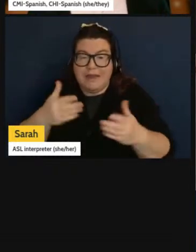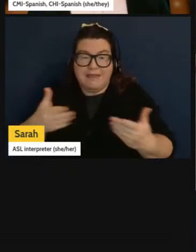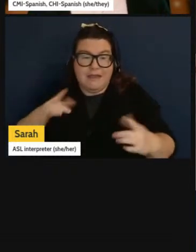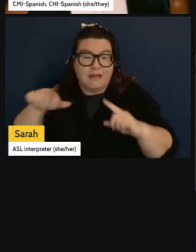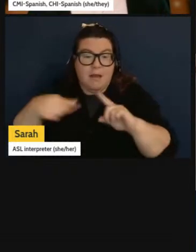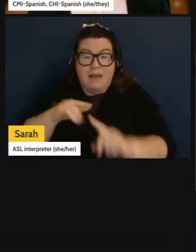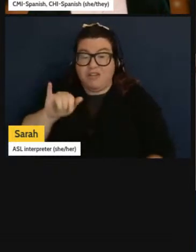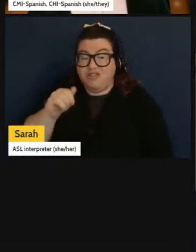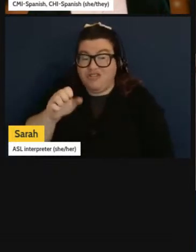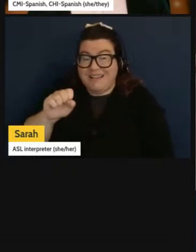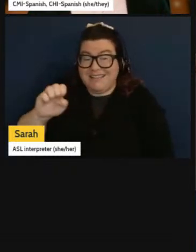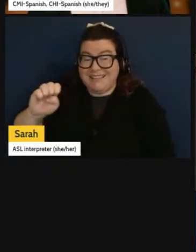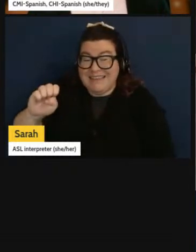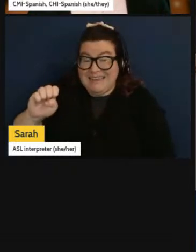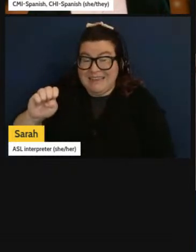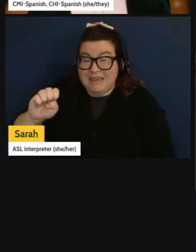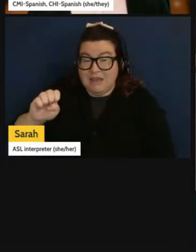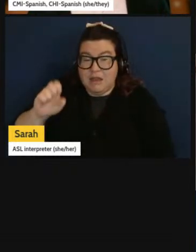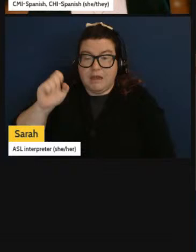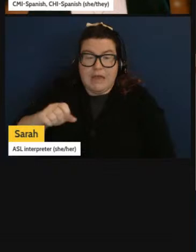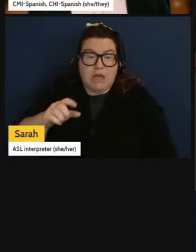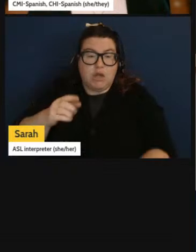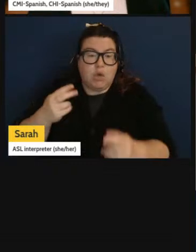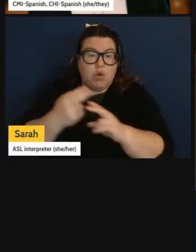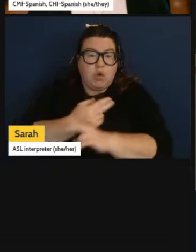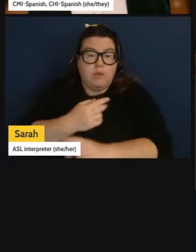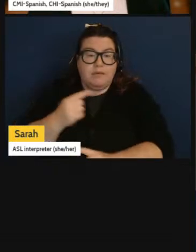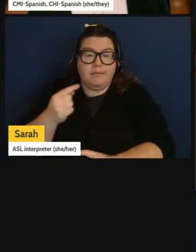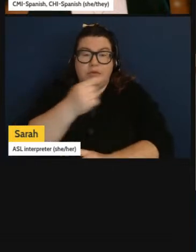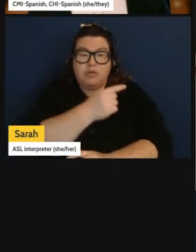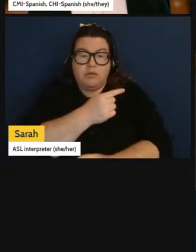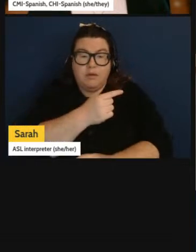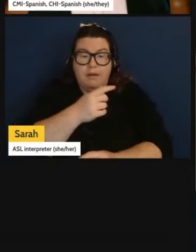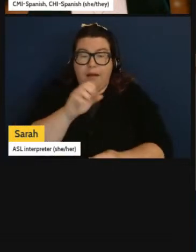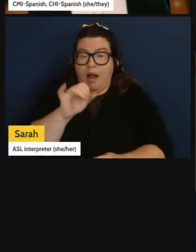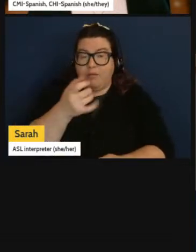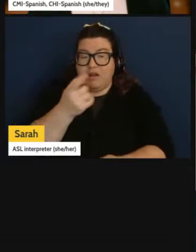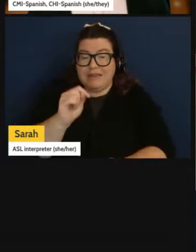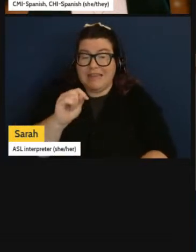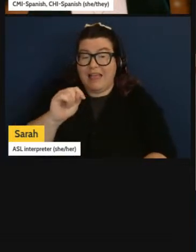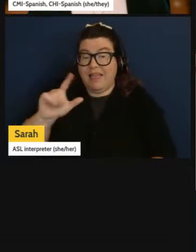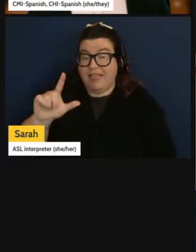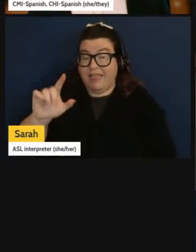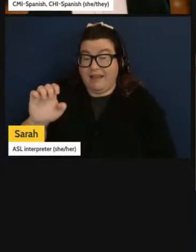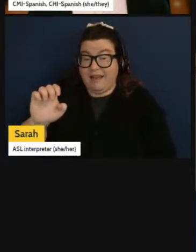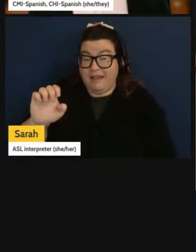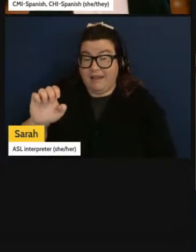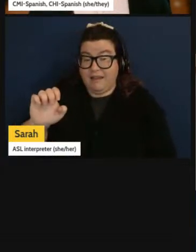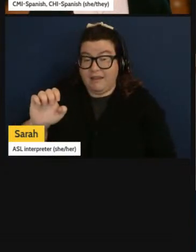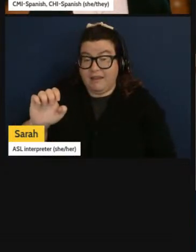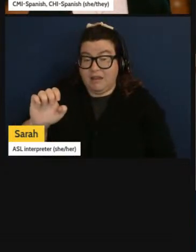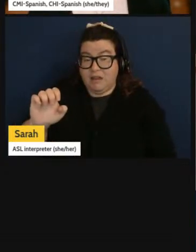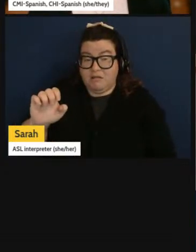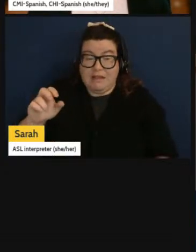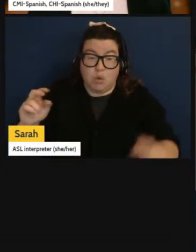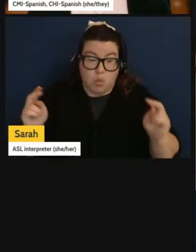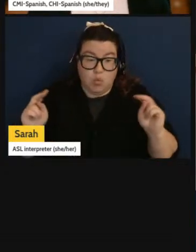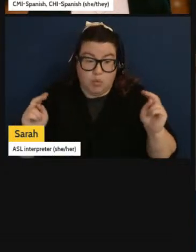So in Spanish, you could use the indirect object, le, which is gender